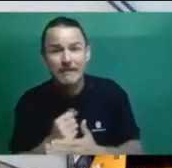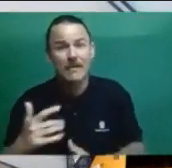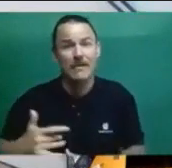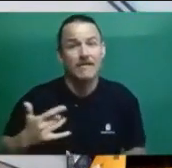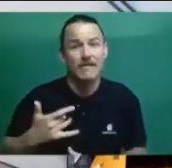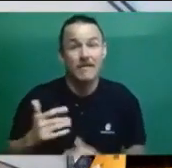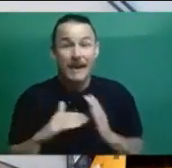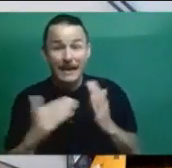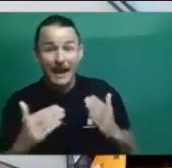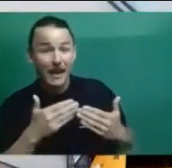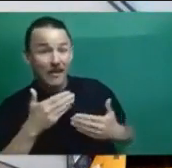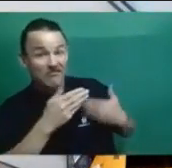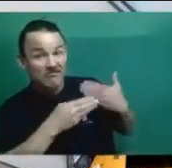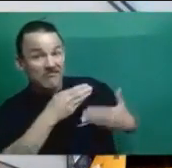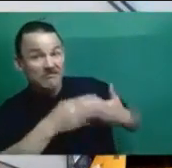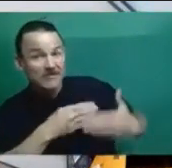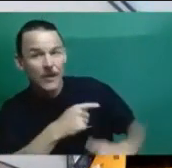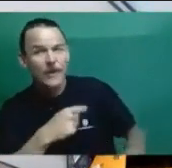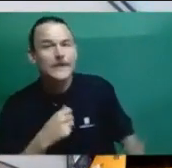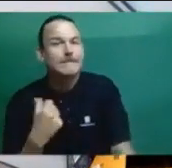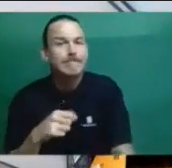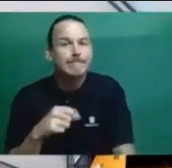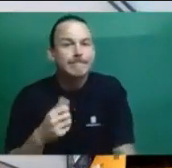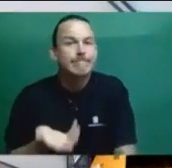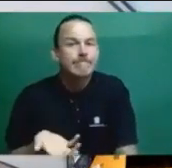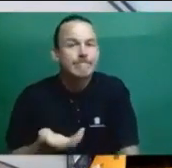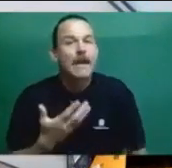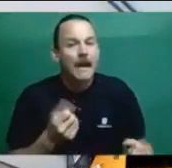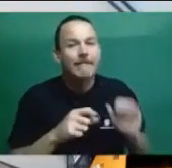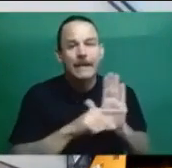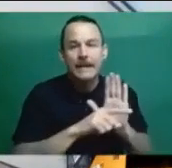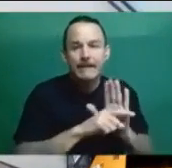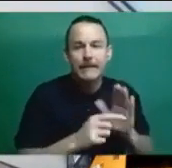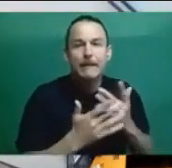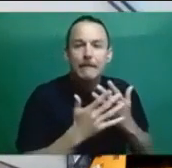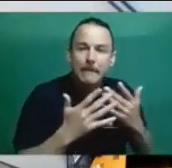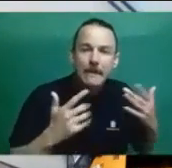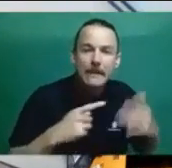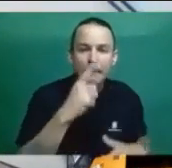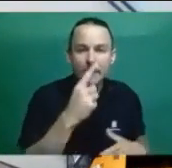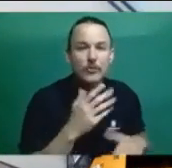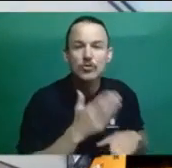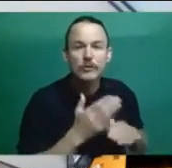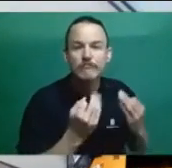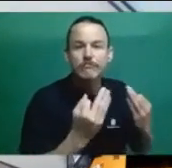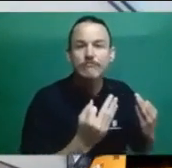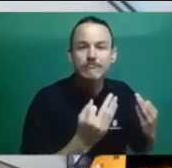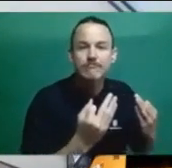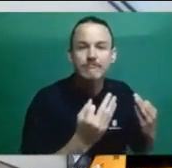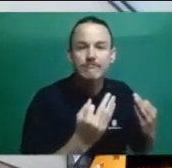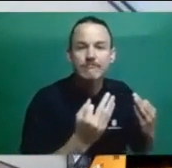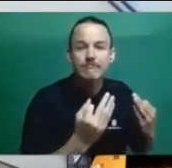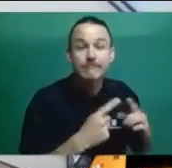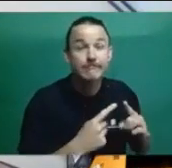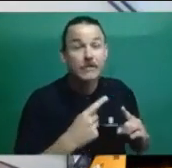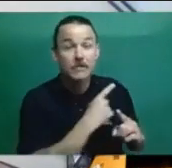heading towards an unemployment rate that we've not seen for a very long time. We are heading into a